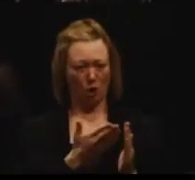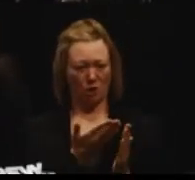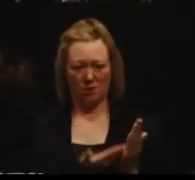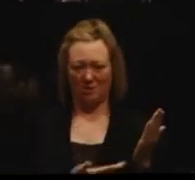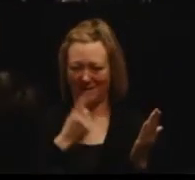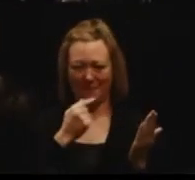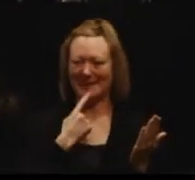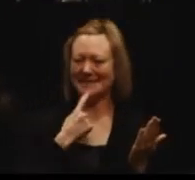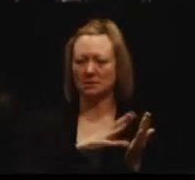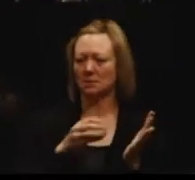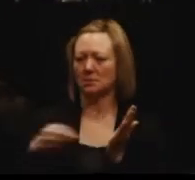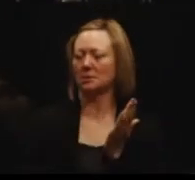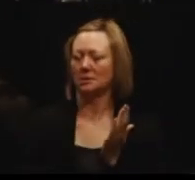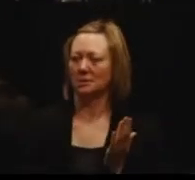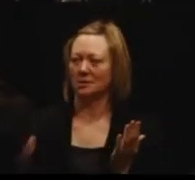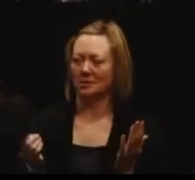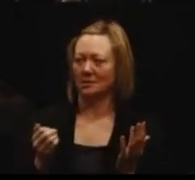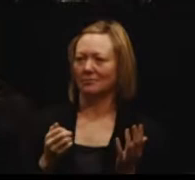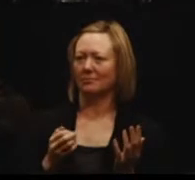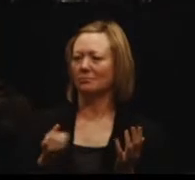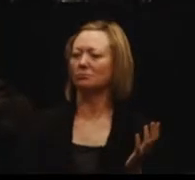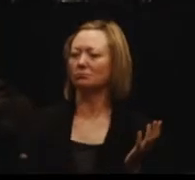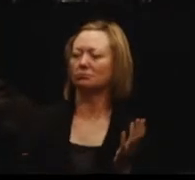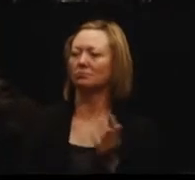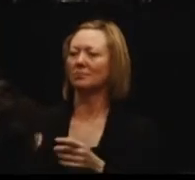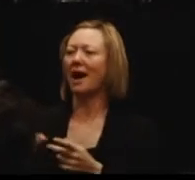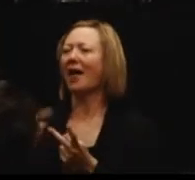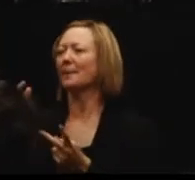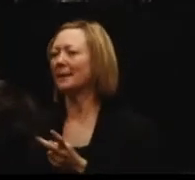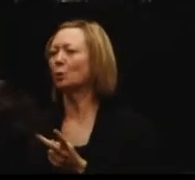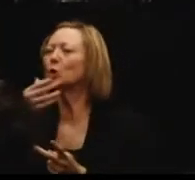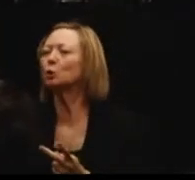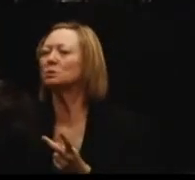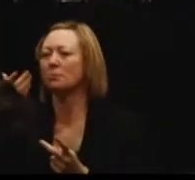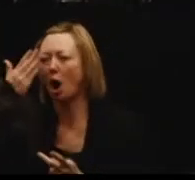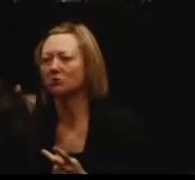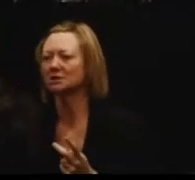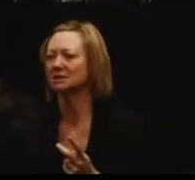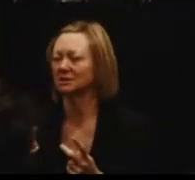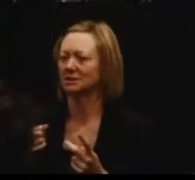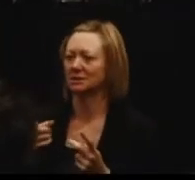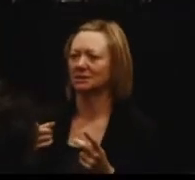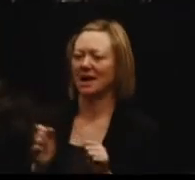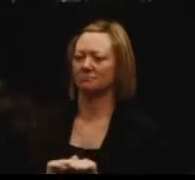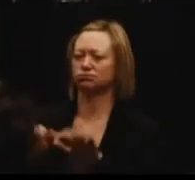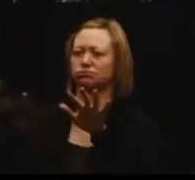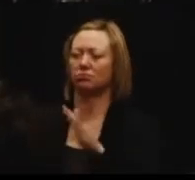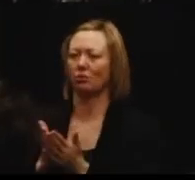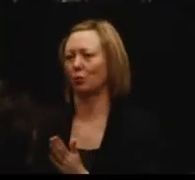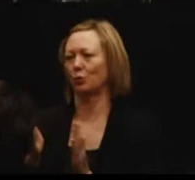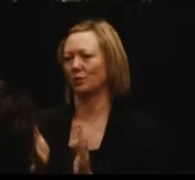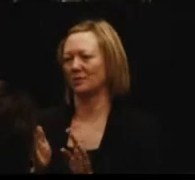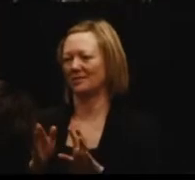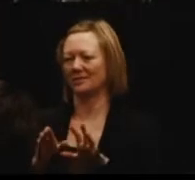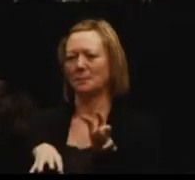pirated, used by other people, and distributed through this wondrous mechanism called the internet. It's the big dichotomy that